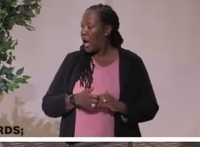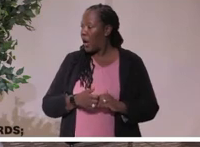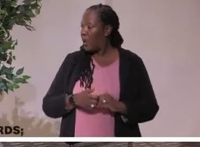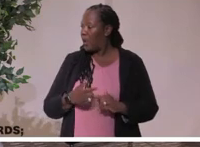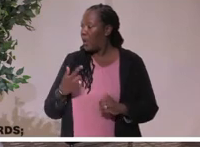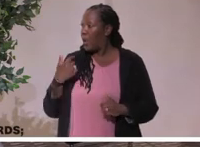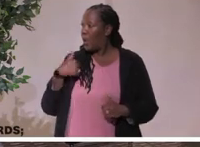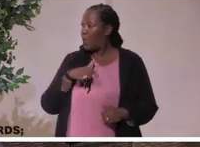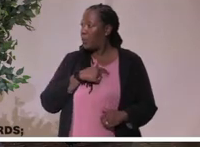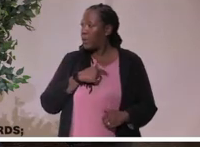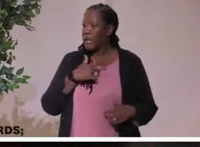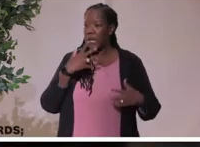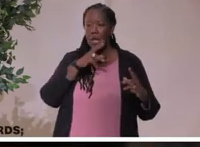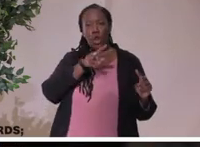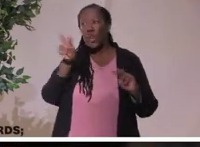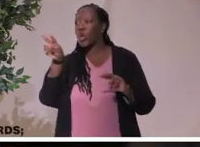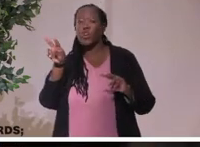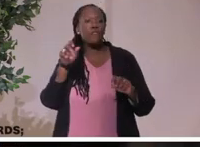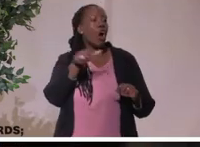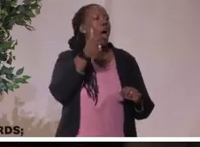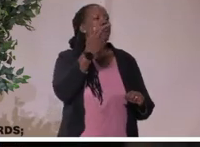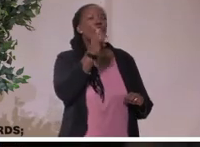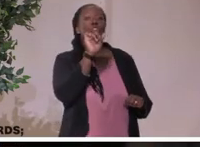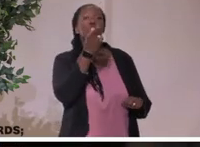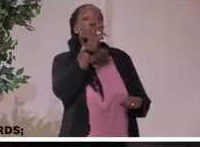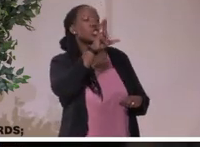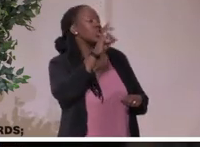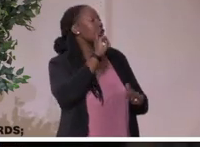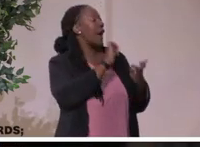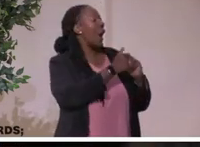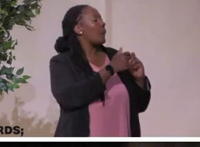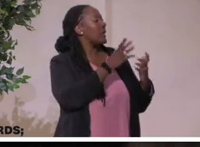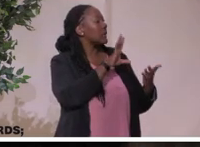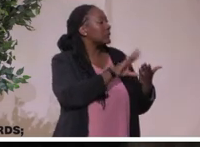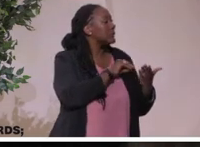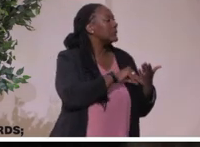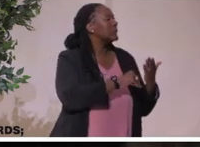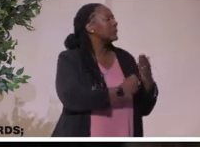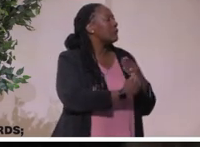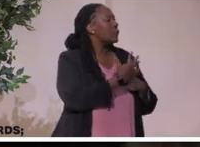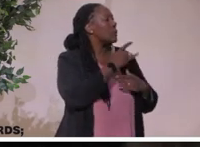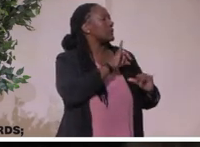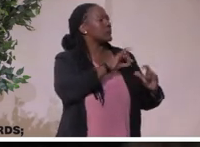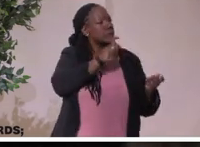look to other genders for influence and things of that nature, and to create something that's